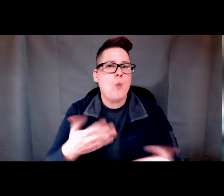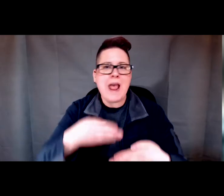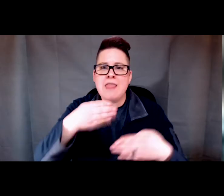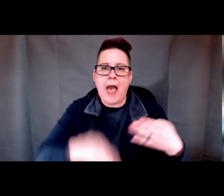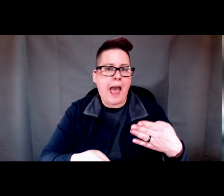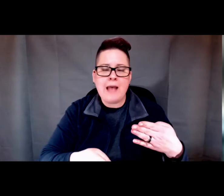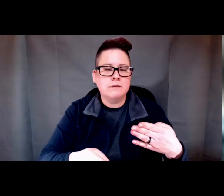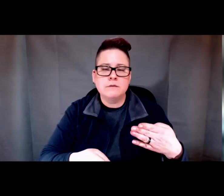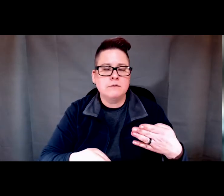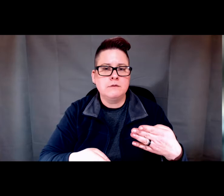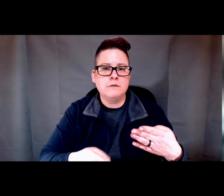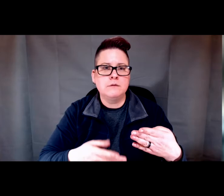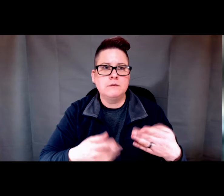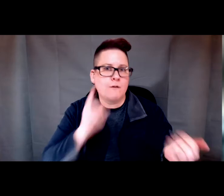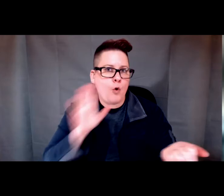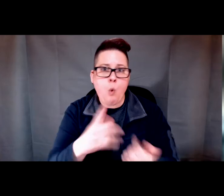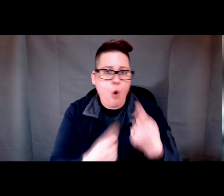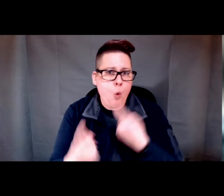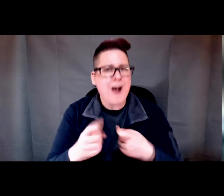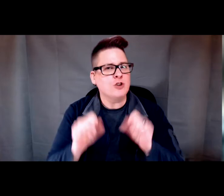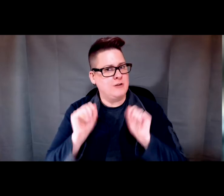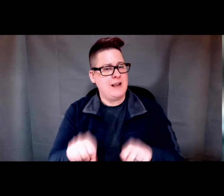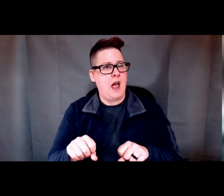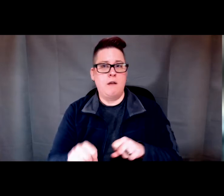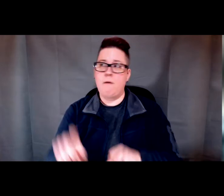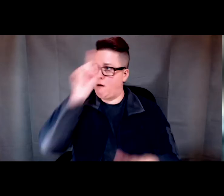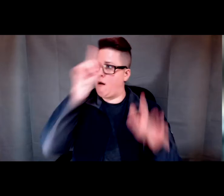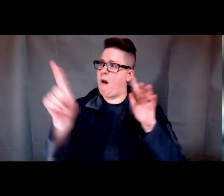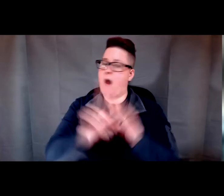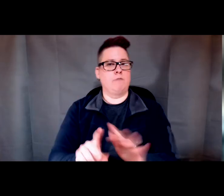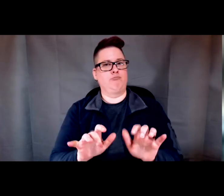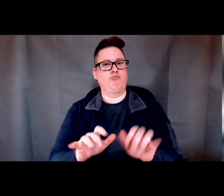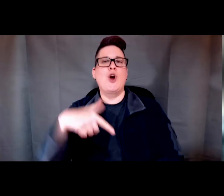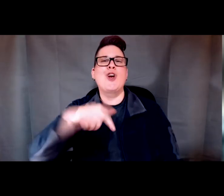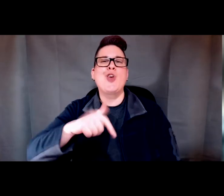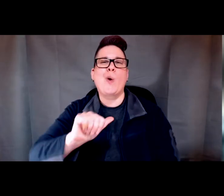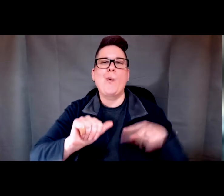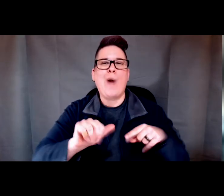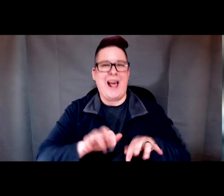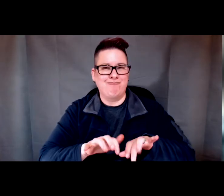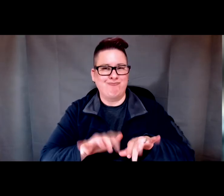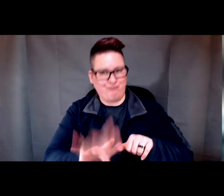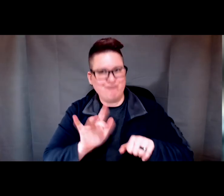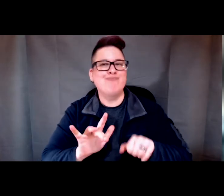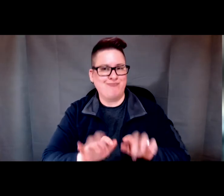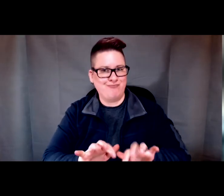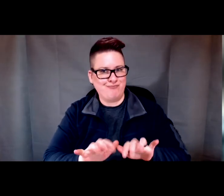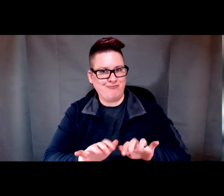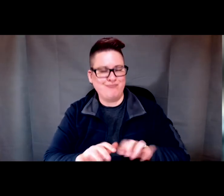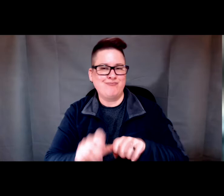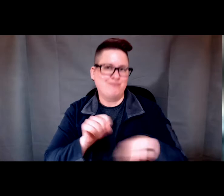the presentation to ask questions. You can use the Q&A tab on